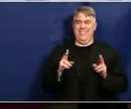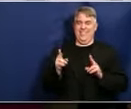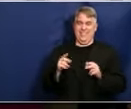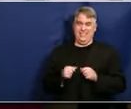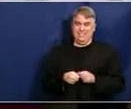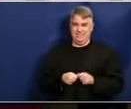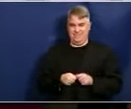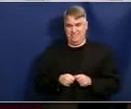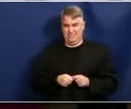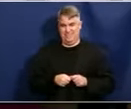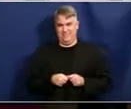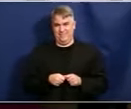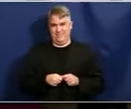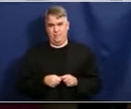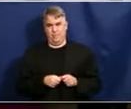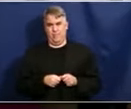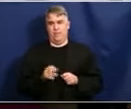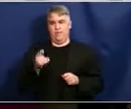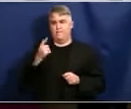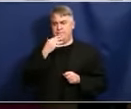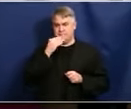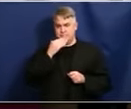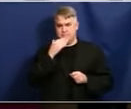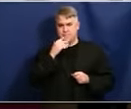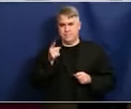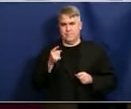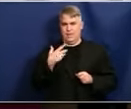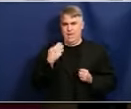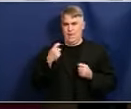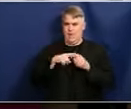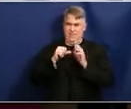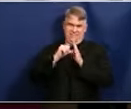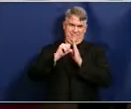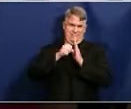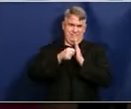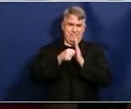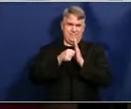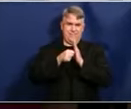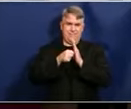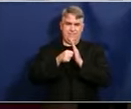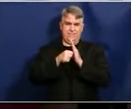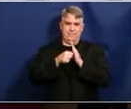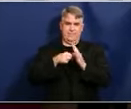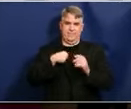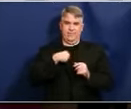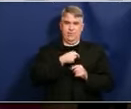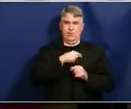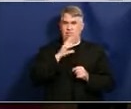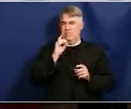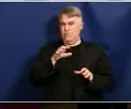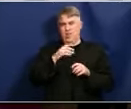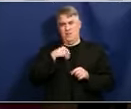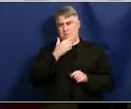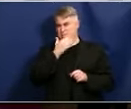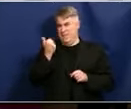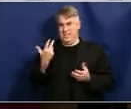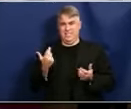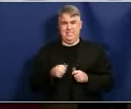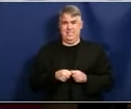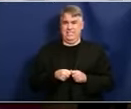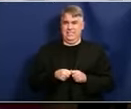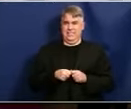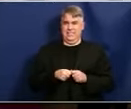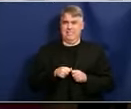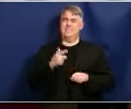just thank you for that. And I just want to, I think, emphasize and remind folks that we're doing everything we can to make sure not only that we get the vaccines,